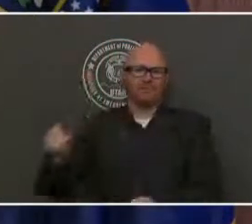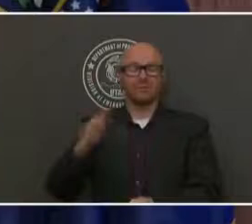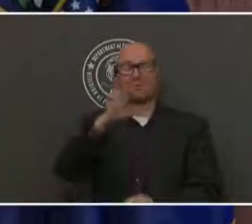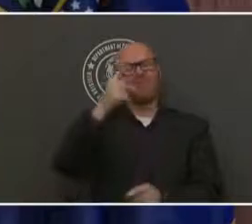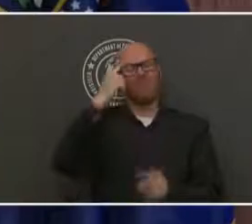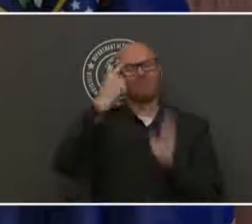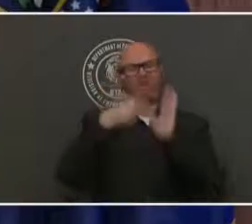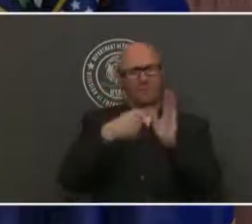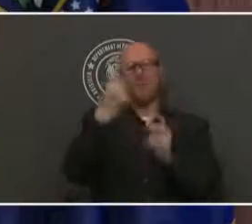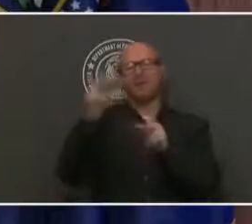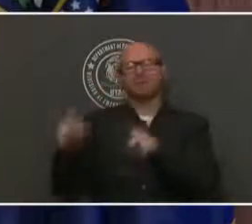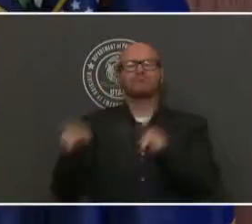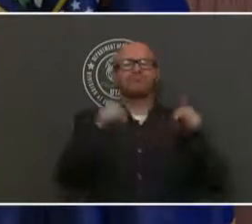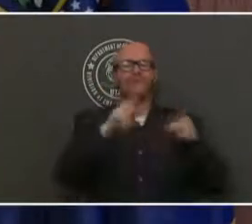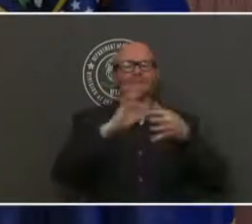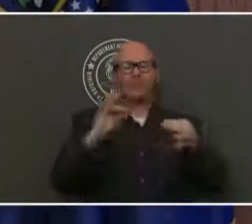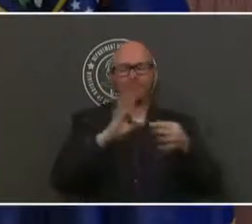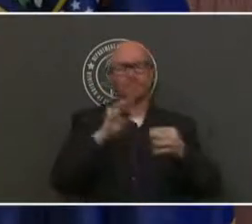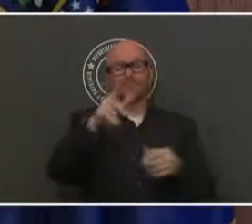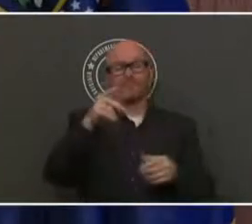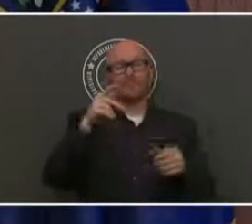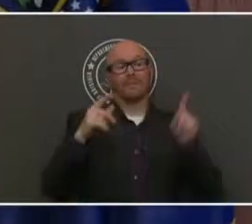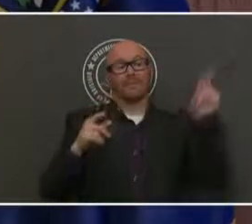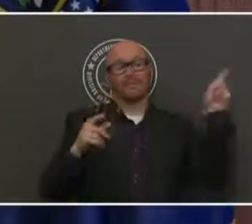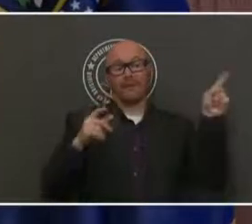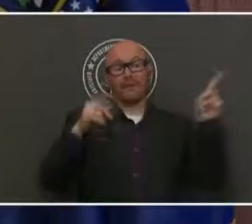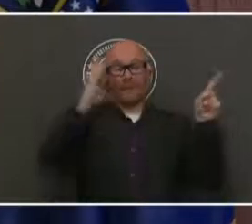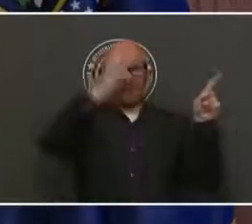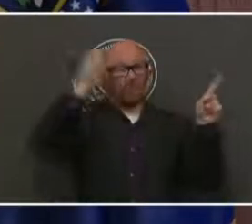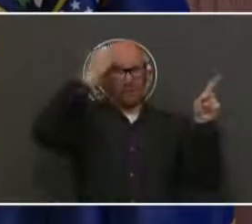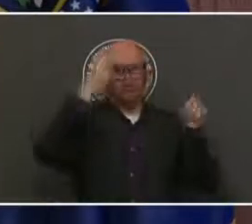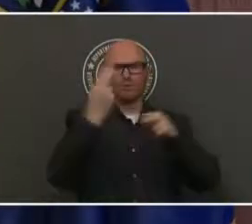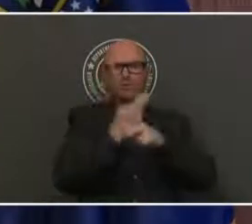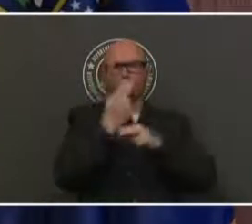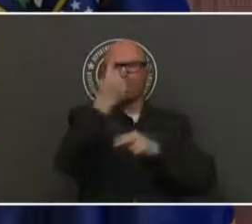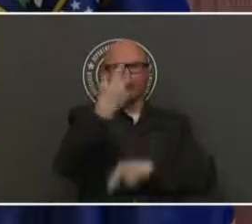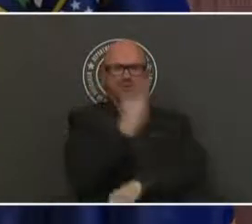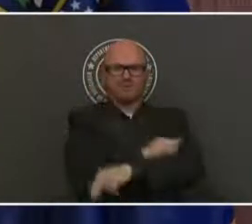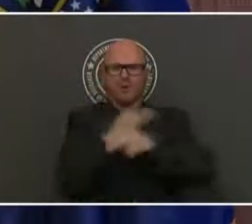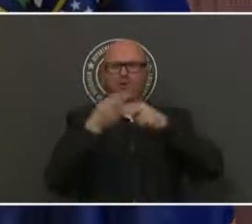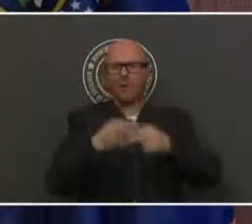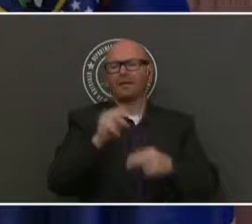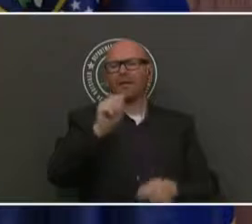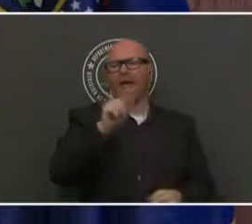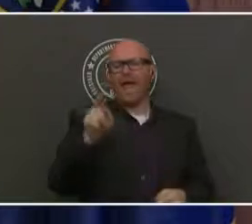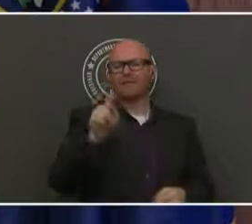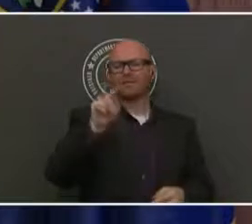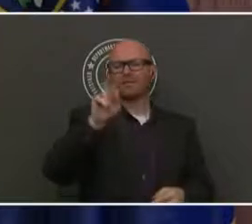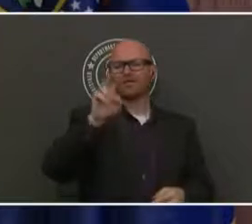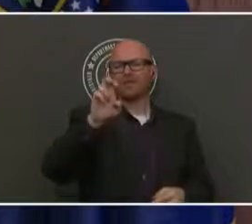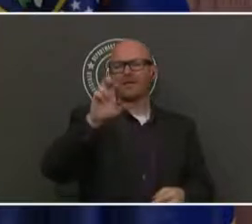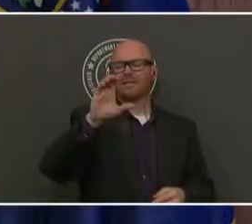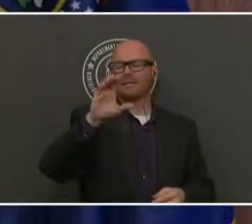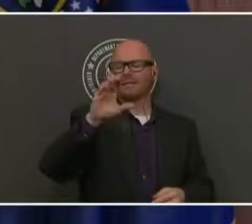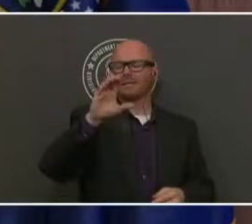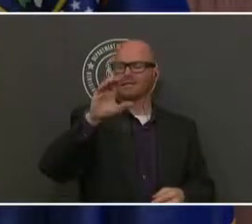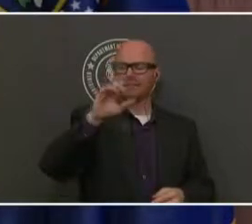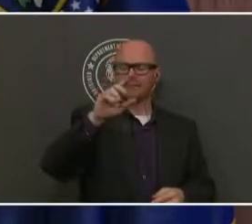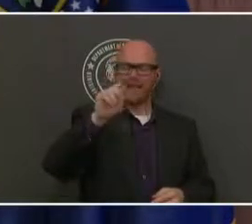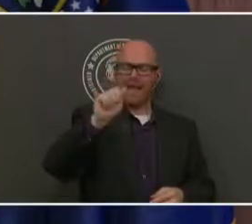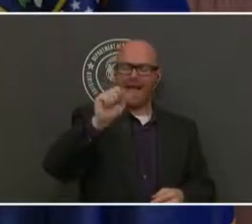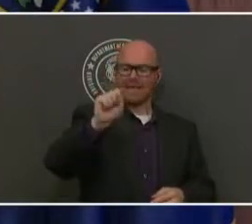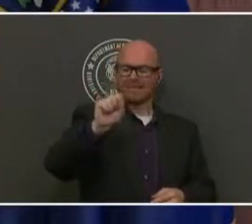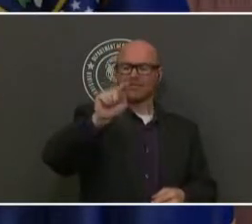numbers, now they've taken the pause off of AstraZeneca. But what happened is there was one country that